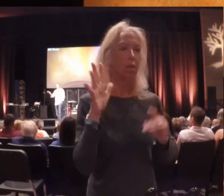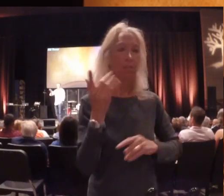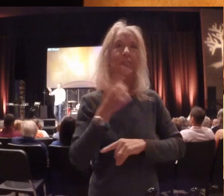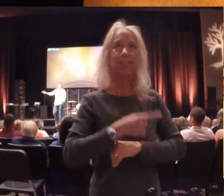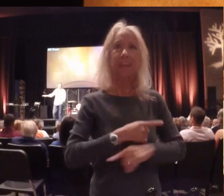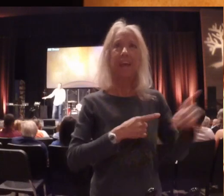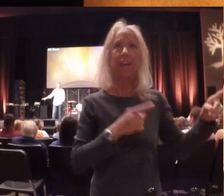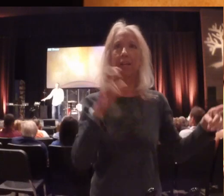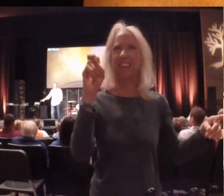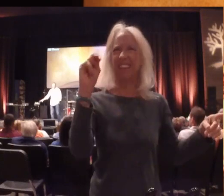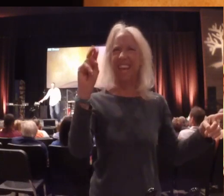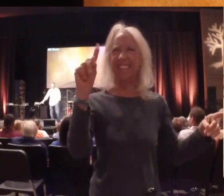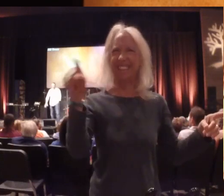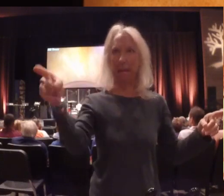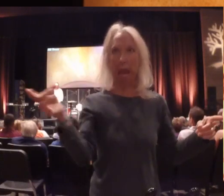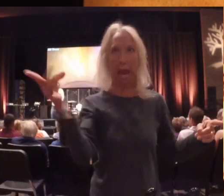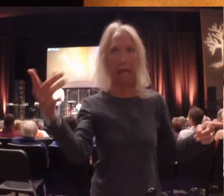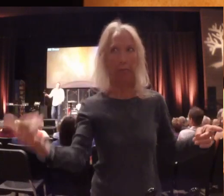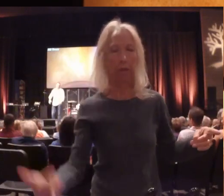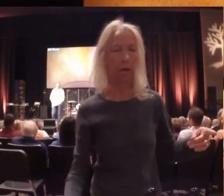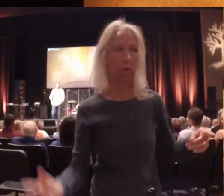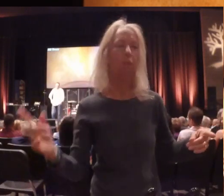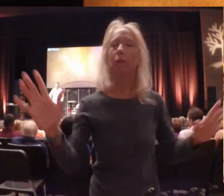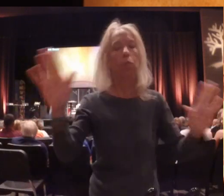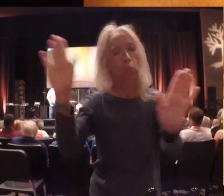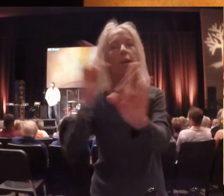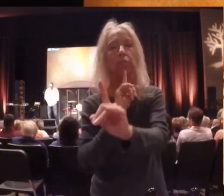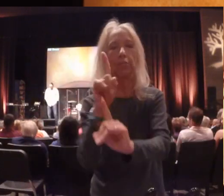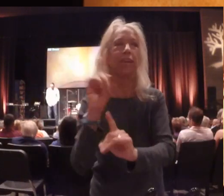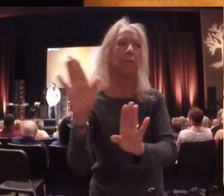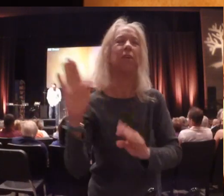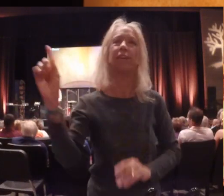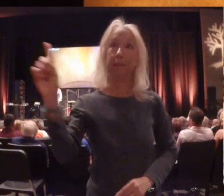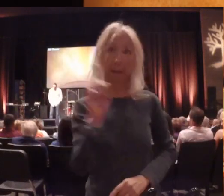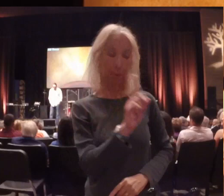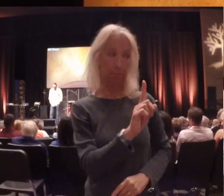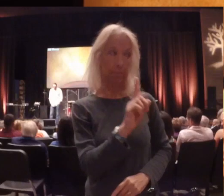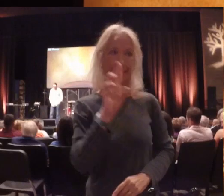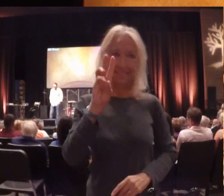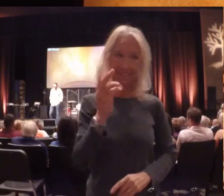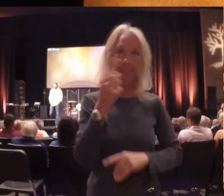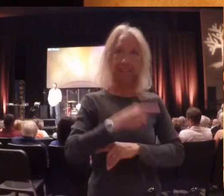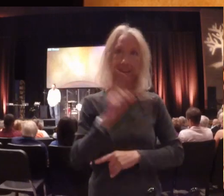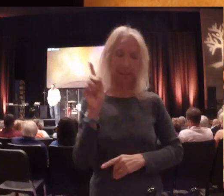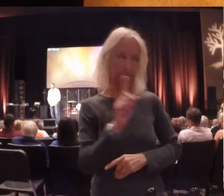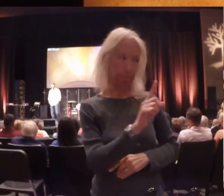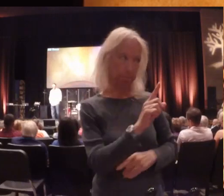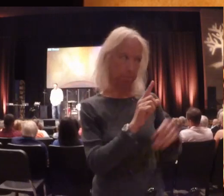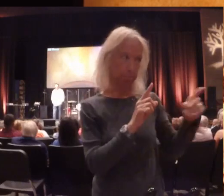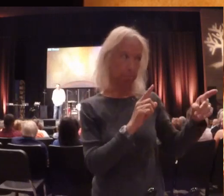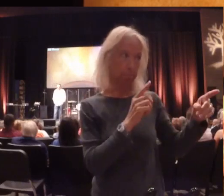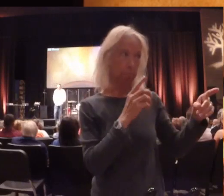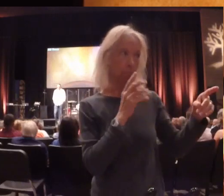fifth day. The stinking ENT doctors come in. I'm just kidding. They're wonderful people. They come in